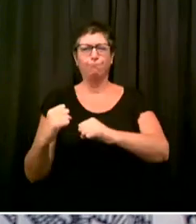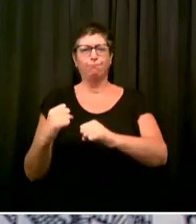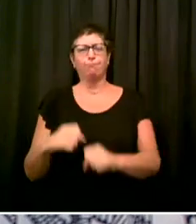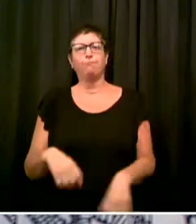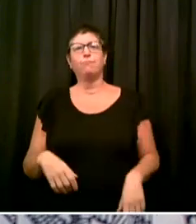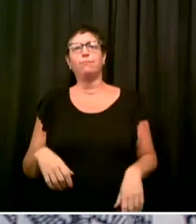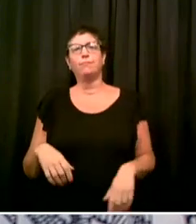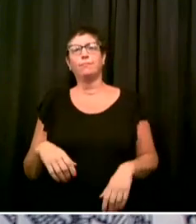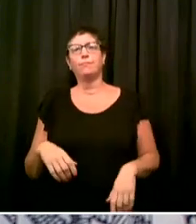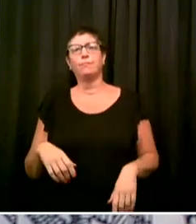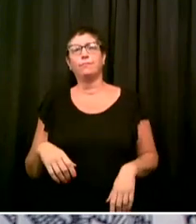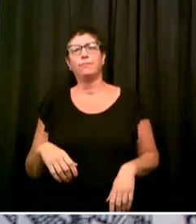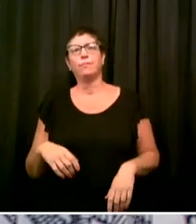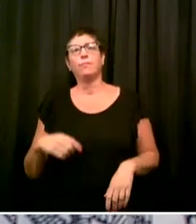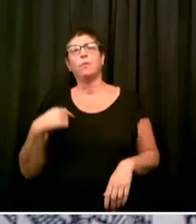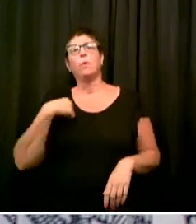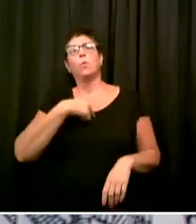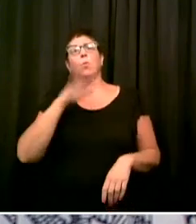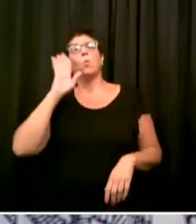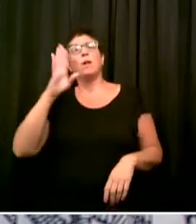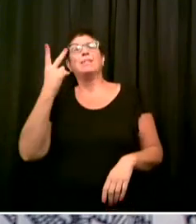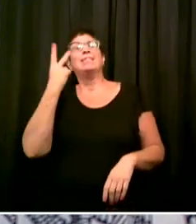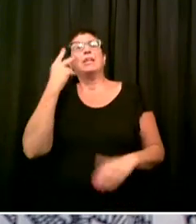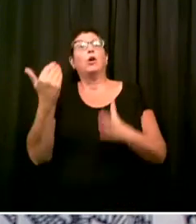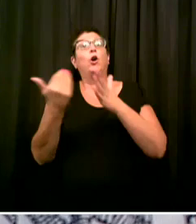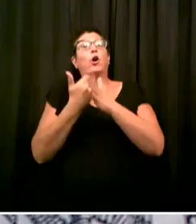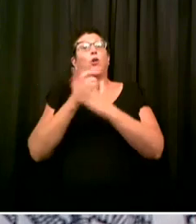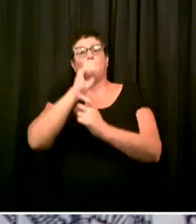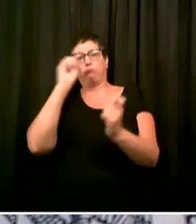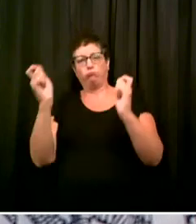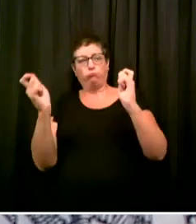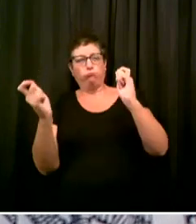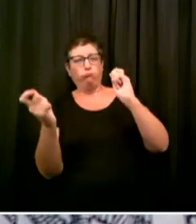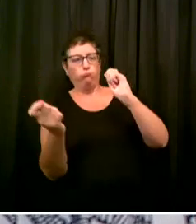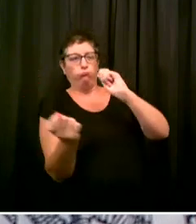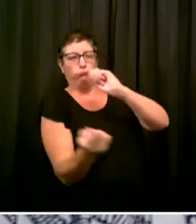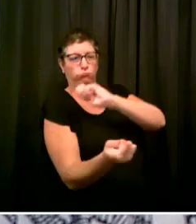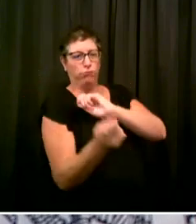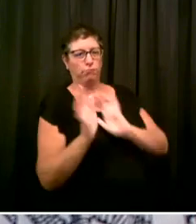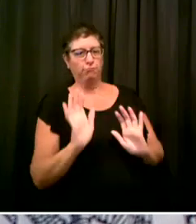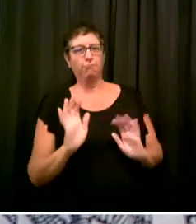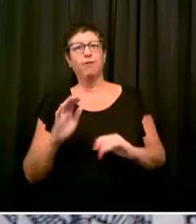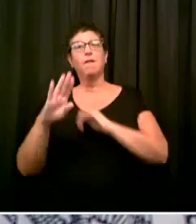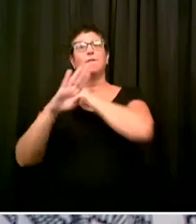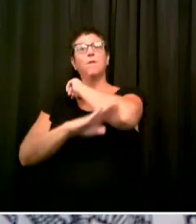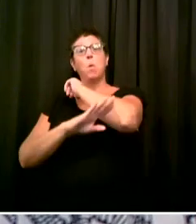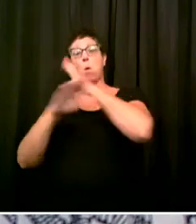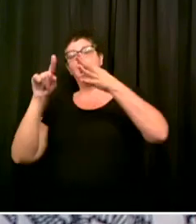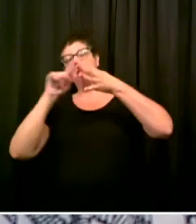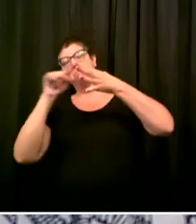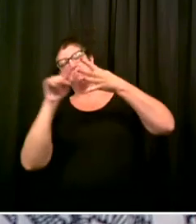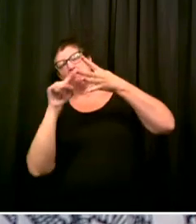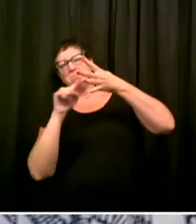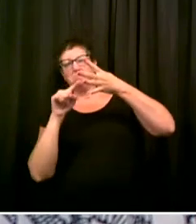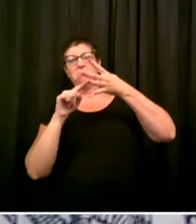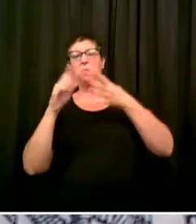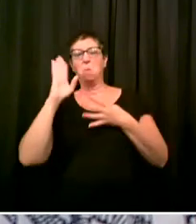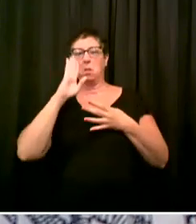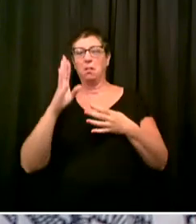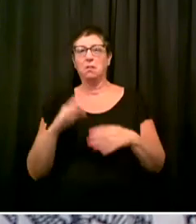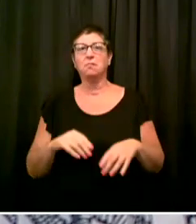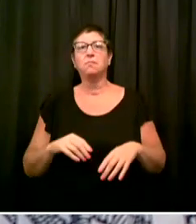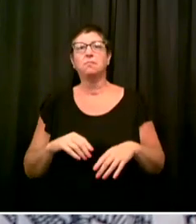to see as early as September. Everybody, what a good segue to conclusion here to